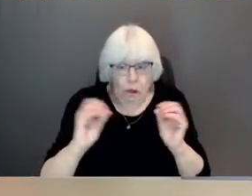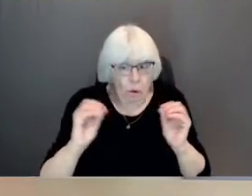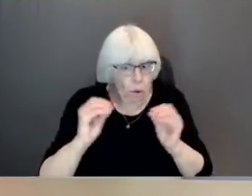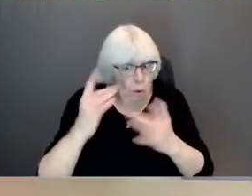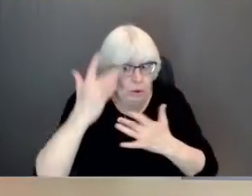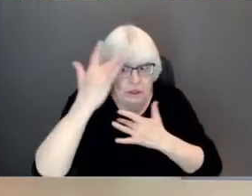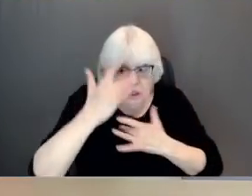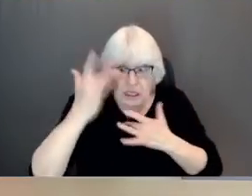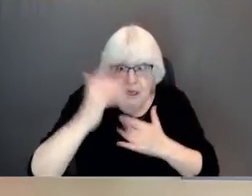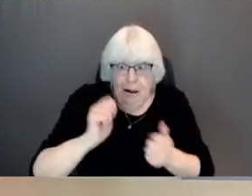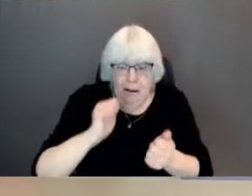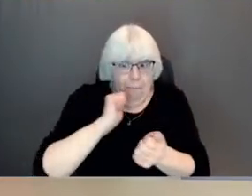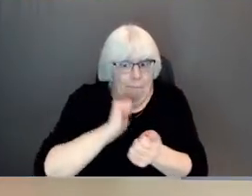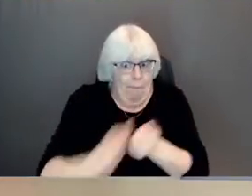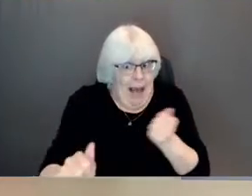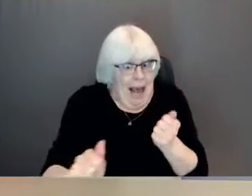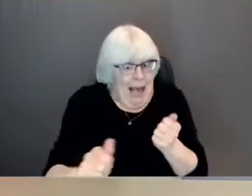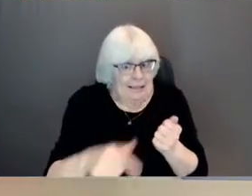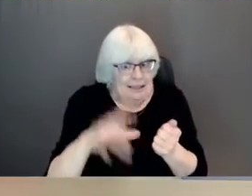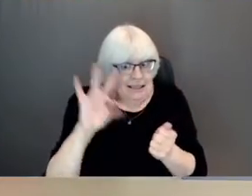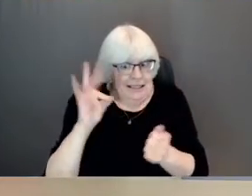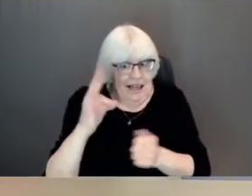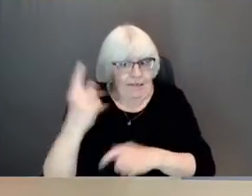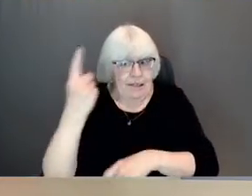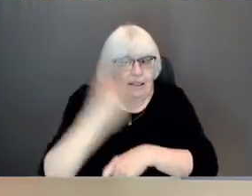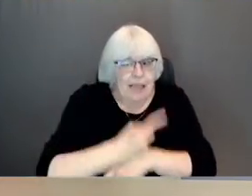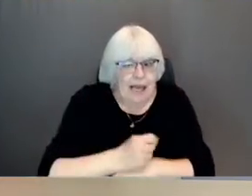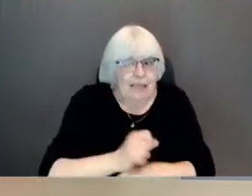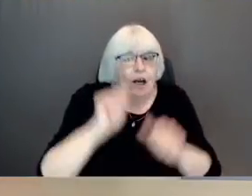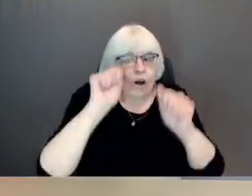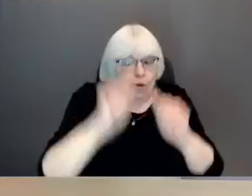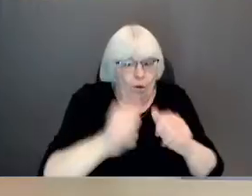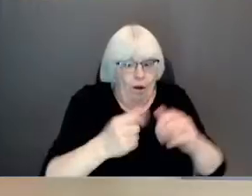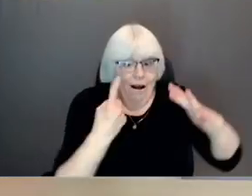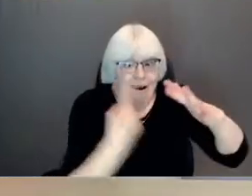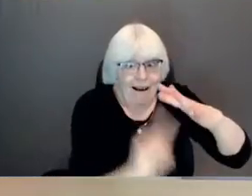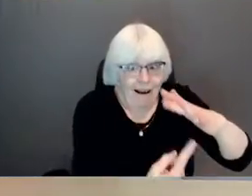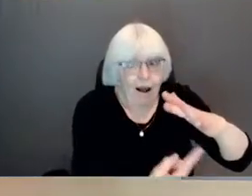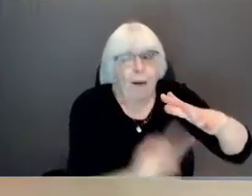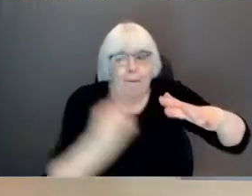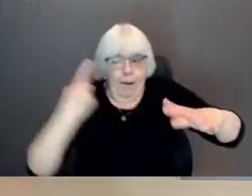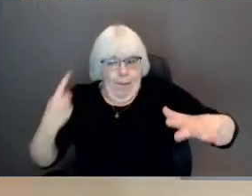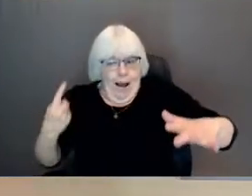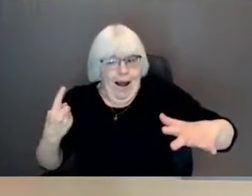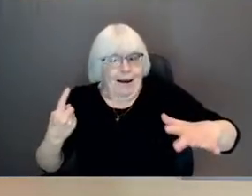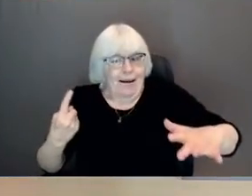24 hours. But they should not visit high-risk settings or individuals,